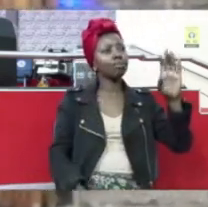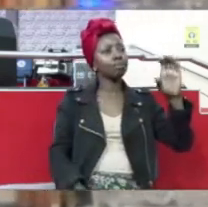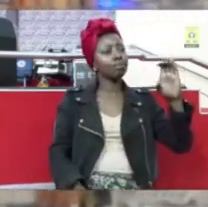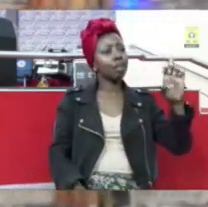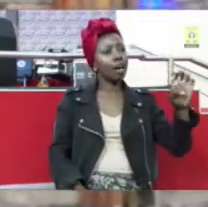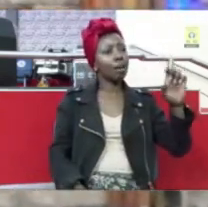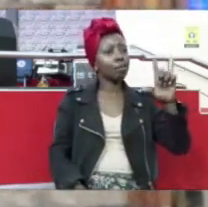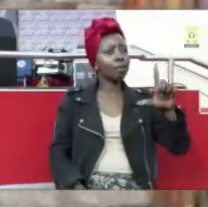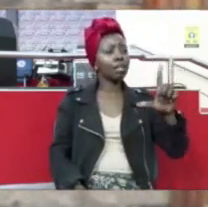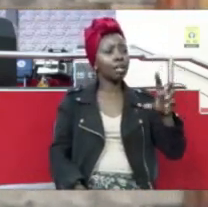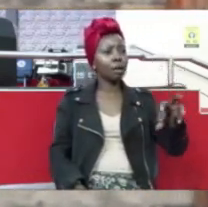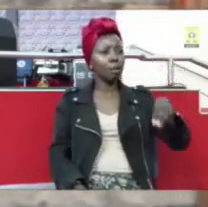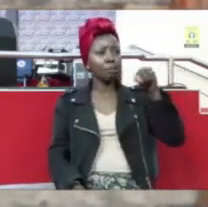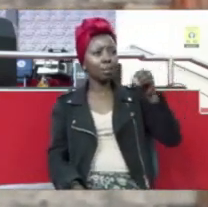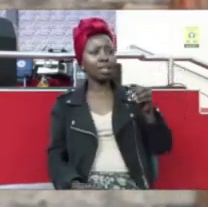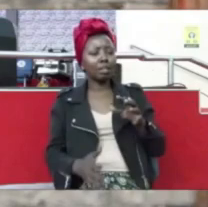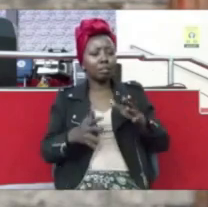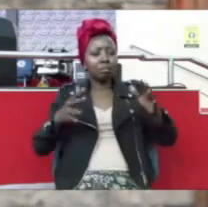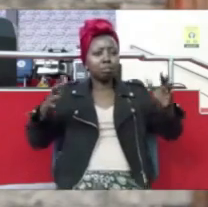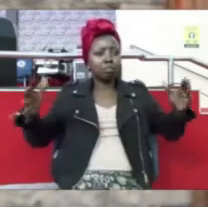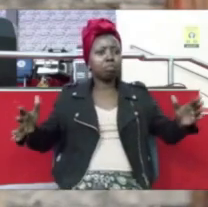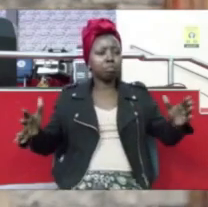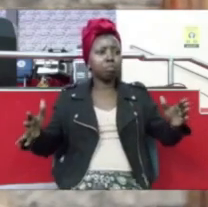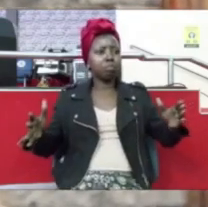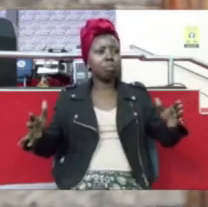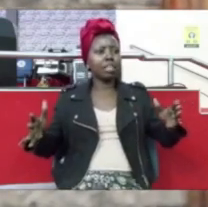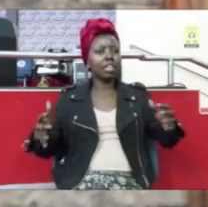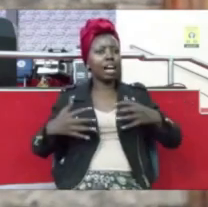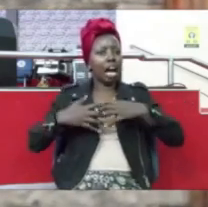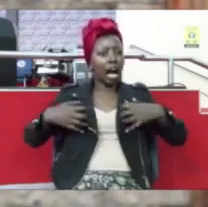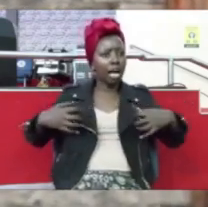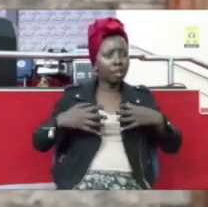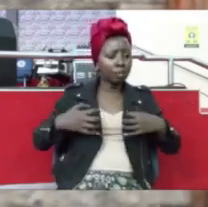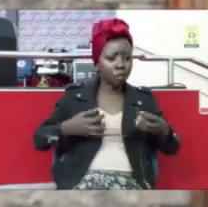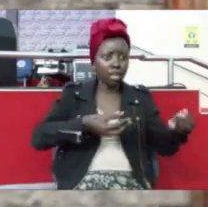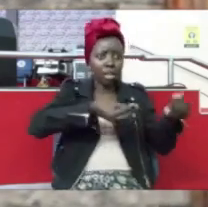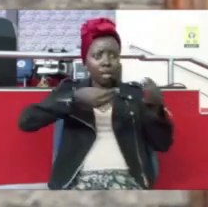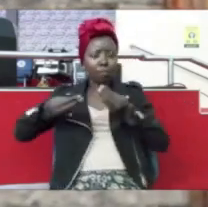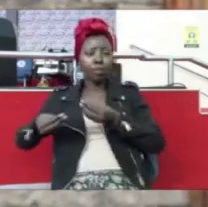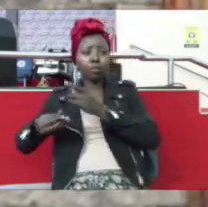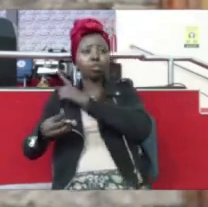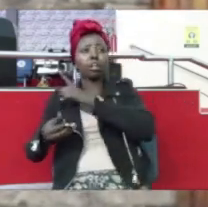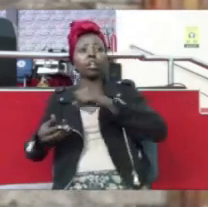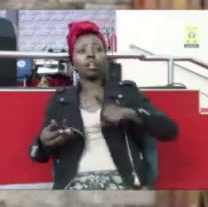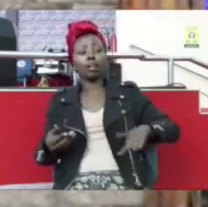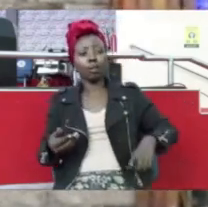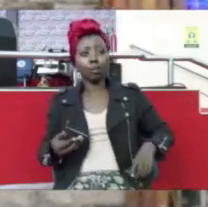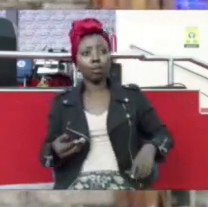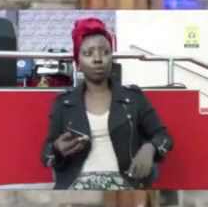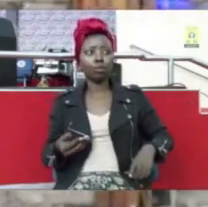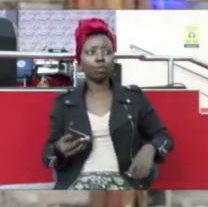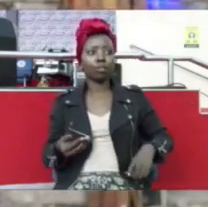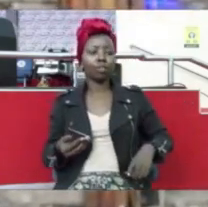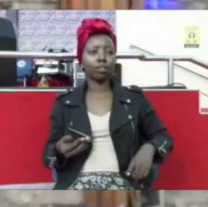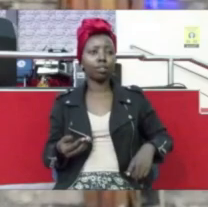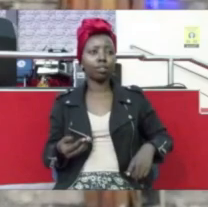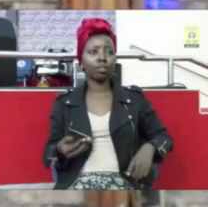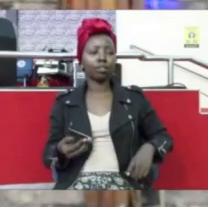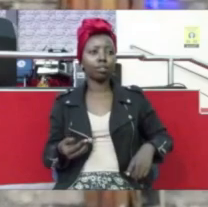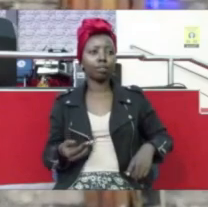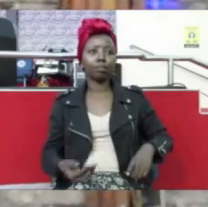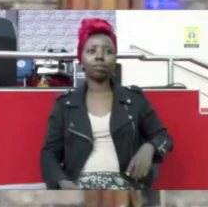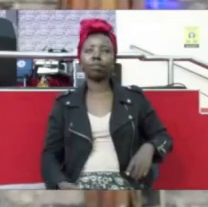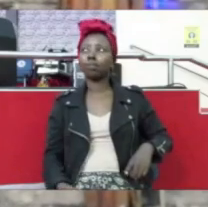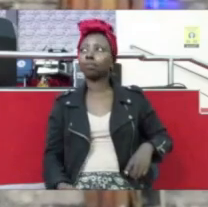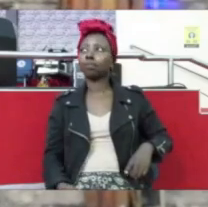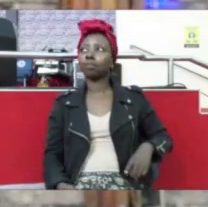of the firstborn and brought it to the Lord. Lakini Abeli alichukua zile mbora sana kutoka kwa